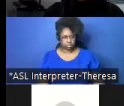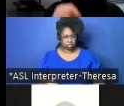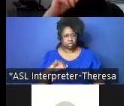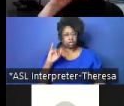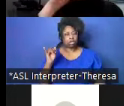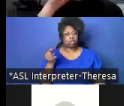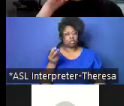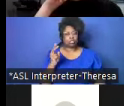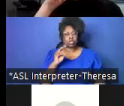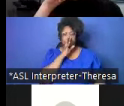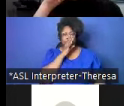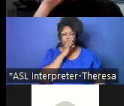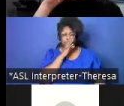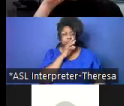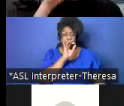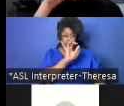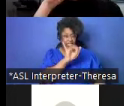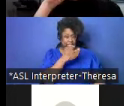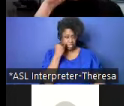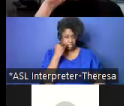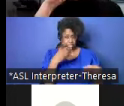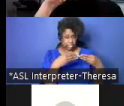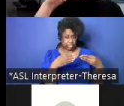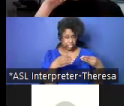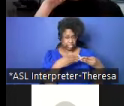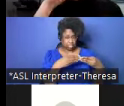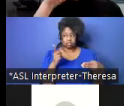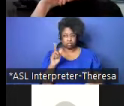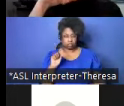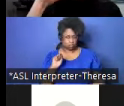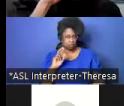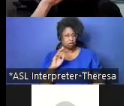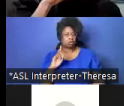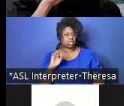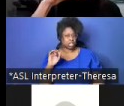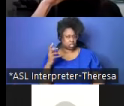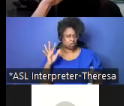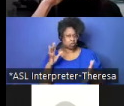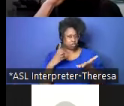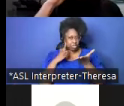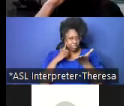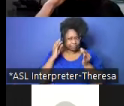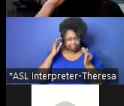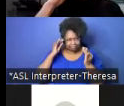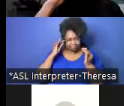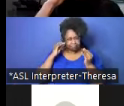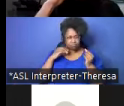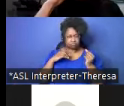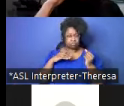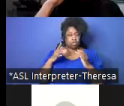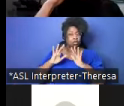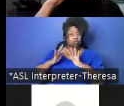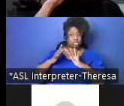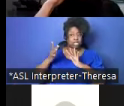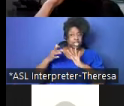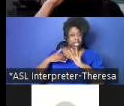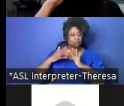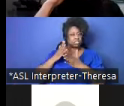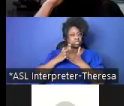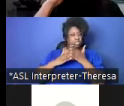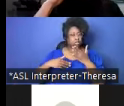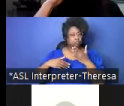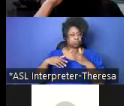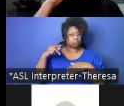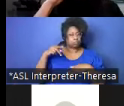think Arcadis, yourselves, Carl, you have an interesting few slides online that discusses